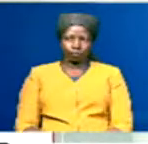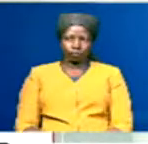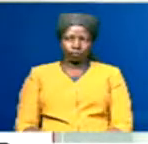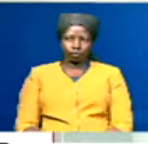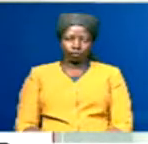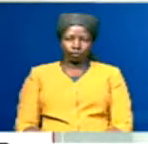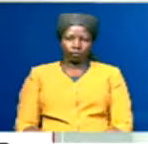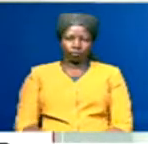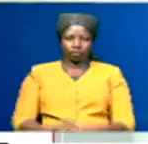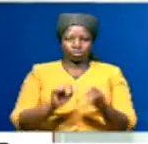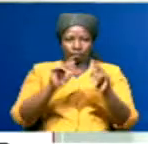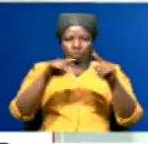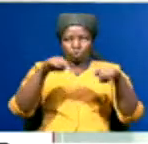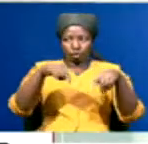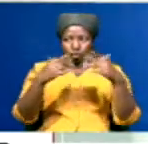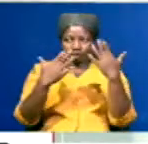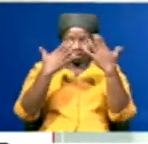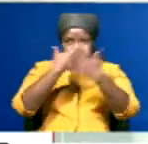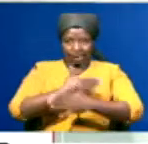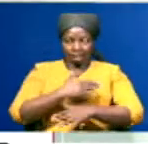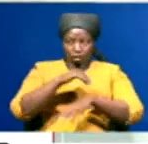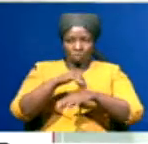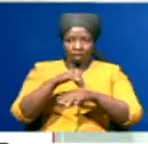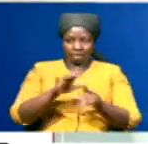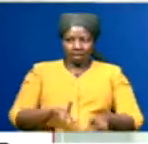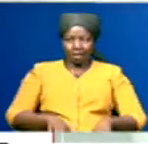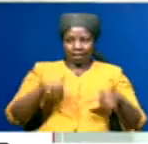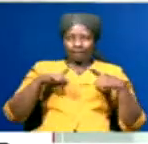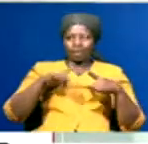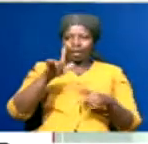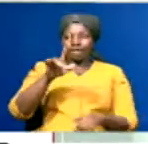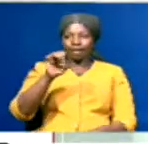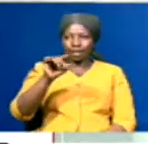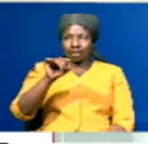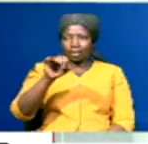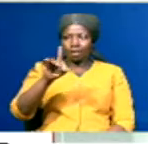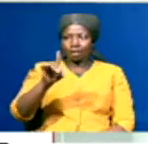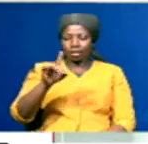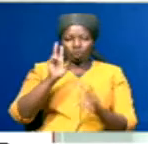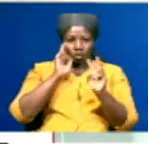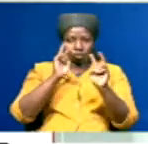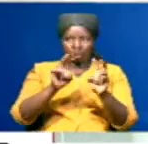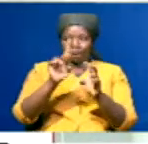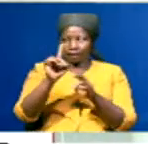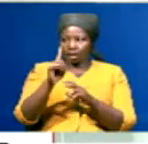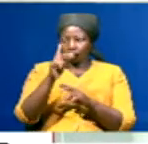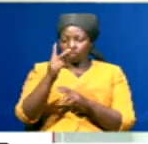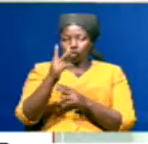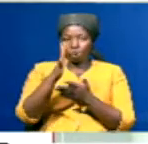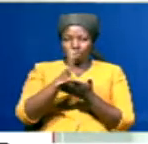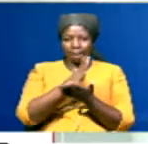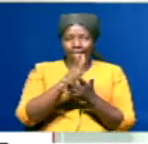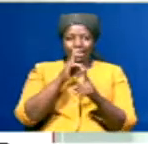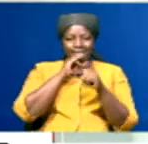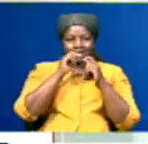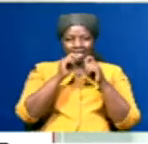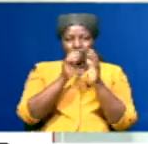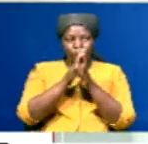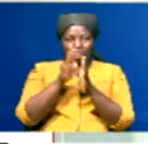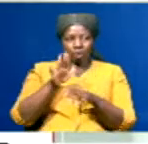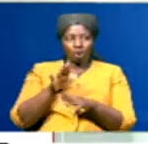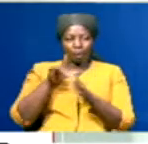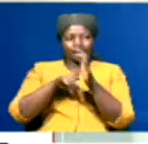Right, tonight on The Living Legends, we get to watch the first of a two-part interview with a pioneering woman in Kenyan